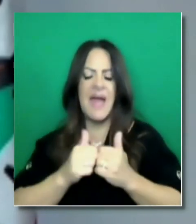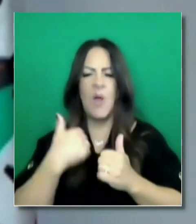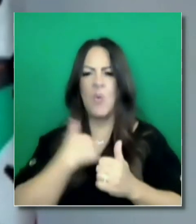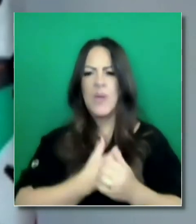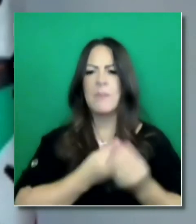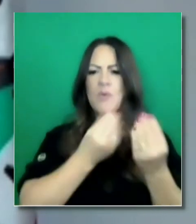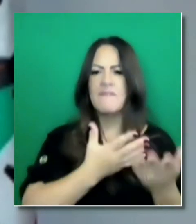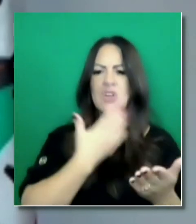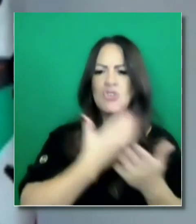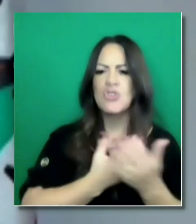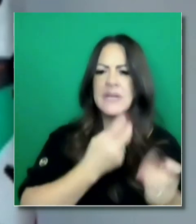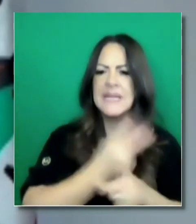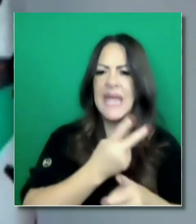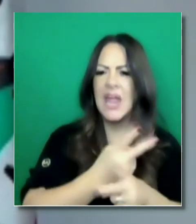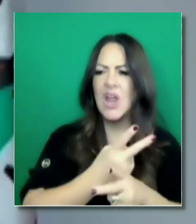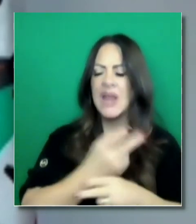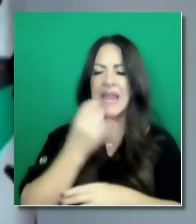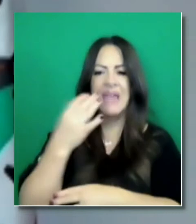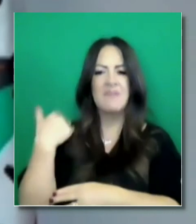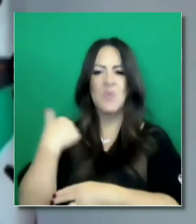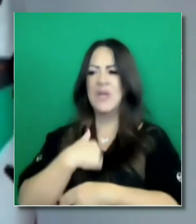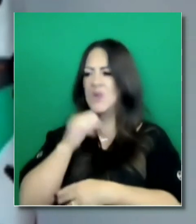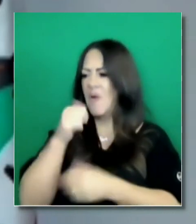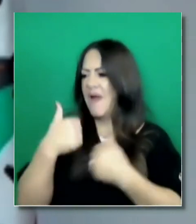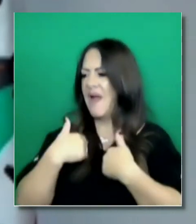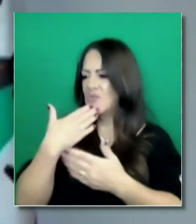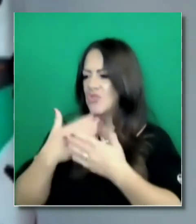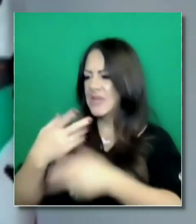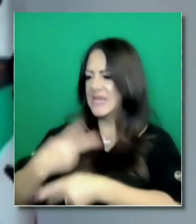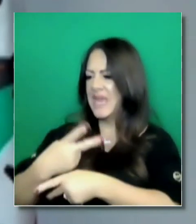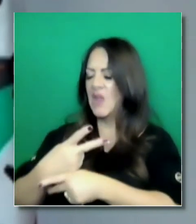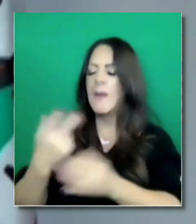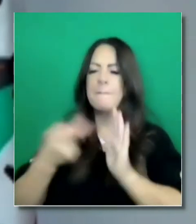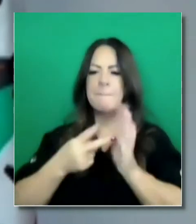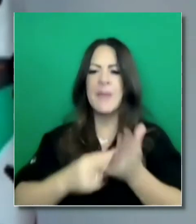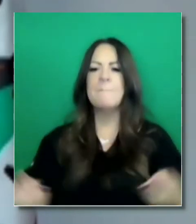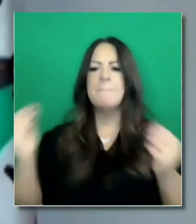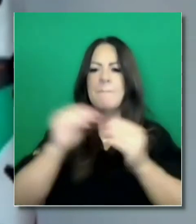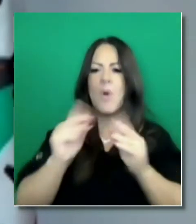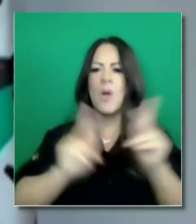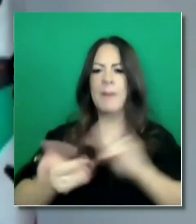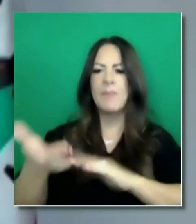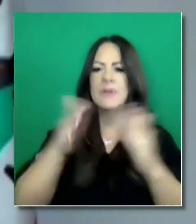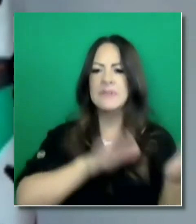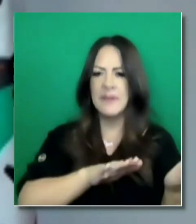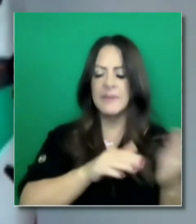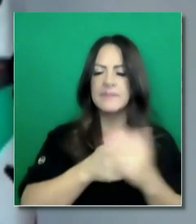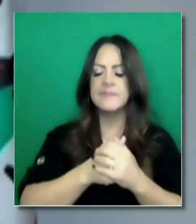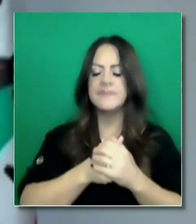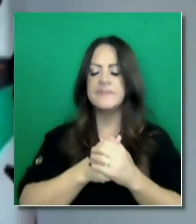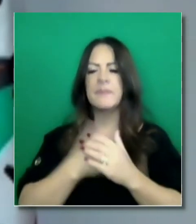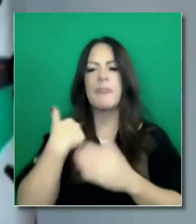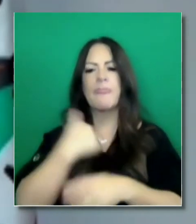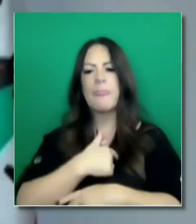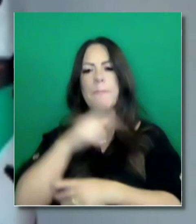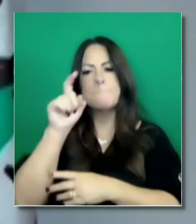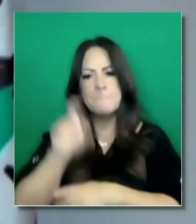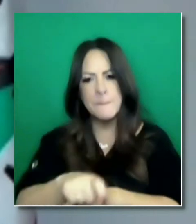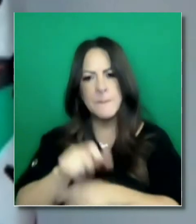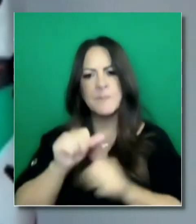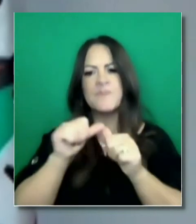care and we have the worst outcome and more deaths than we anticipated. So the ability to continue over the next